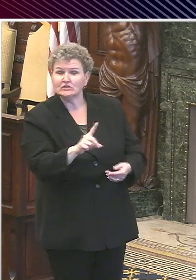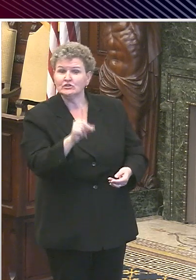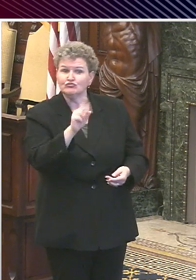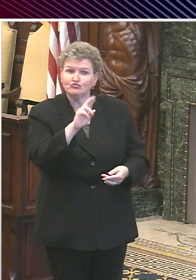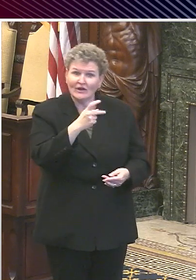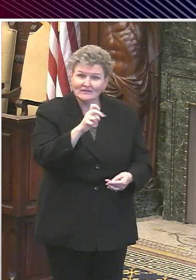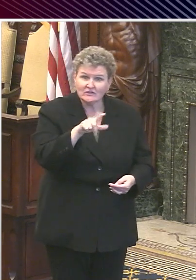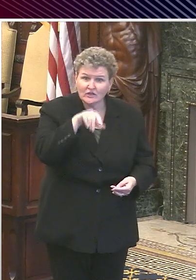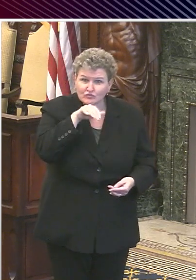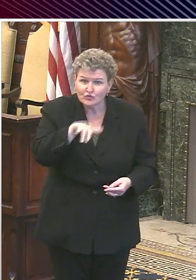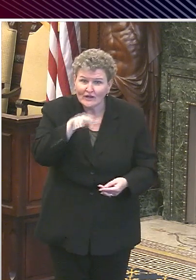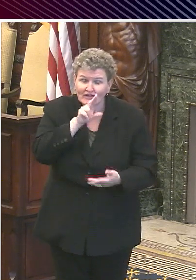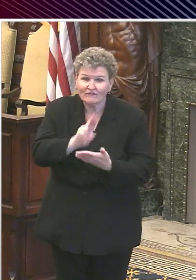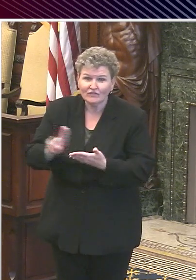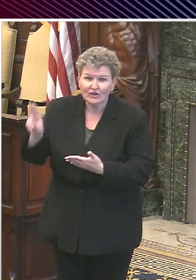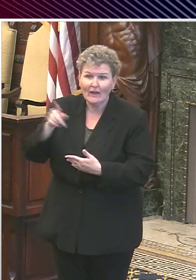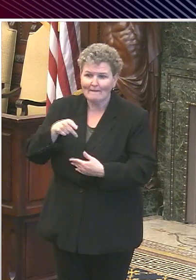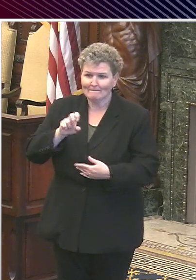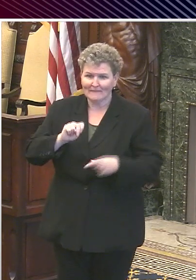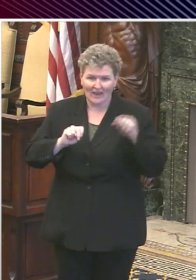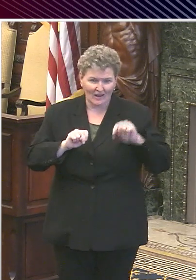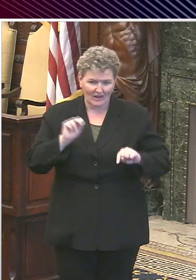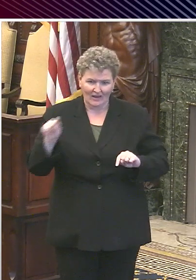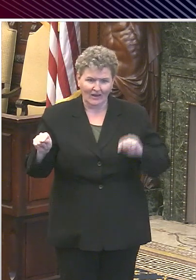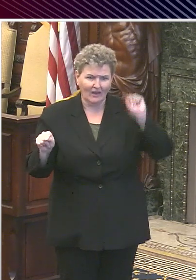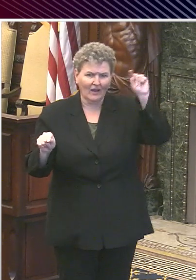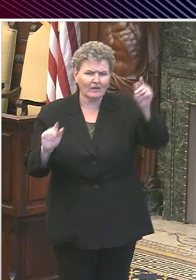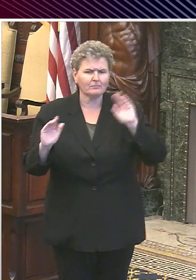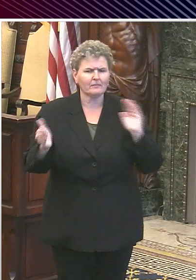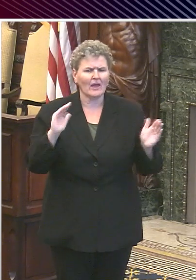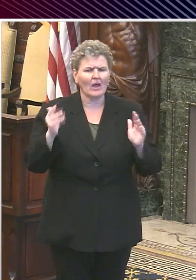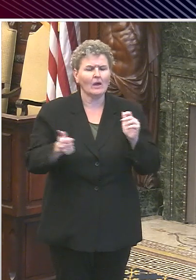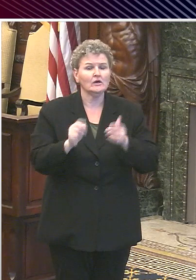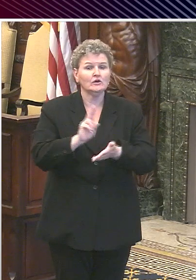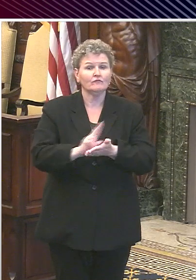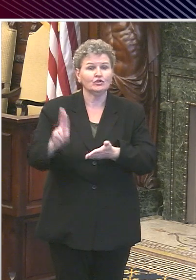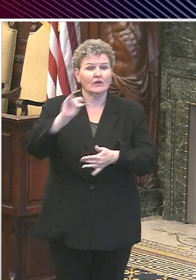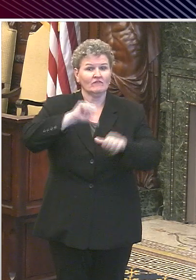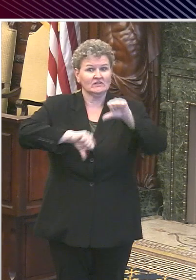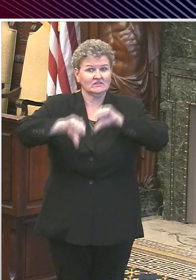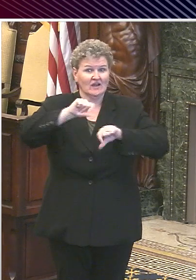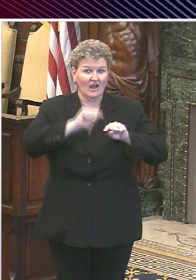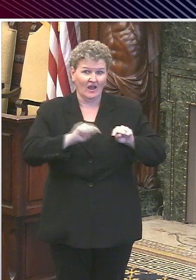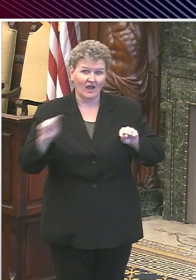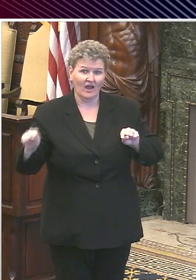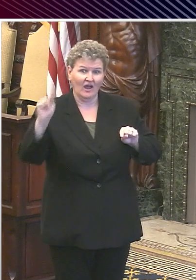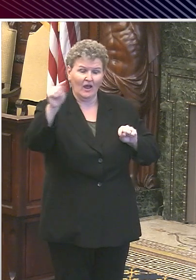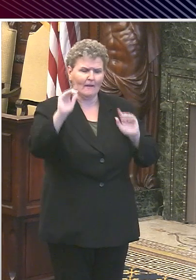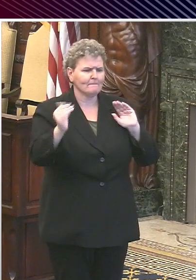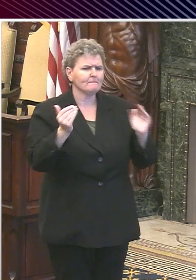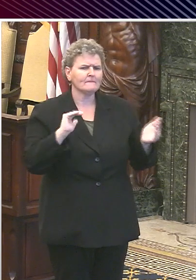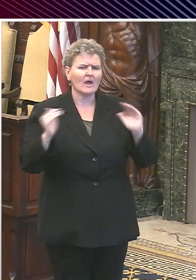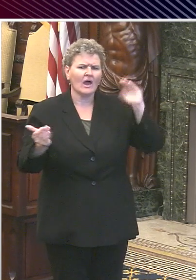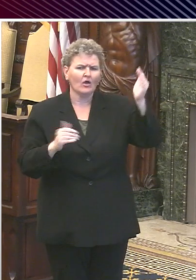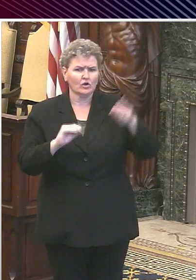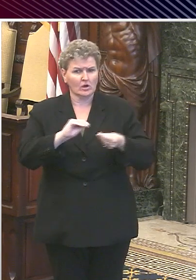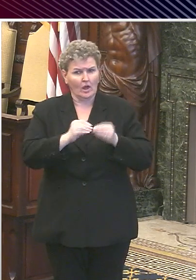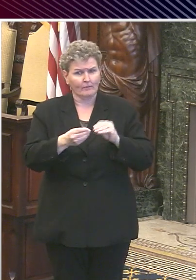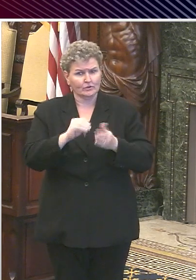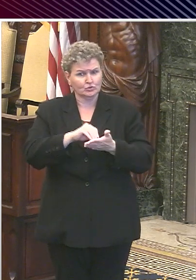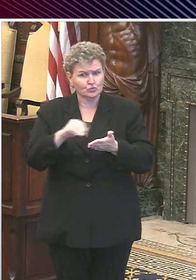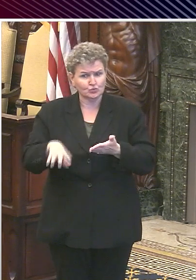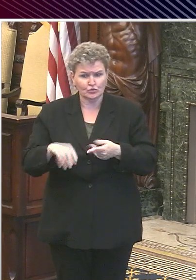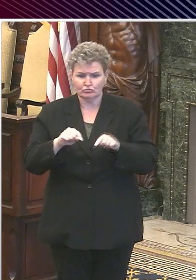and Penn's numbers and University of Science? Are you talking about numbers of students or number